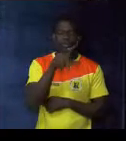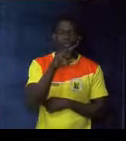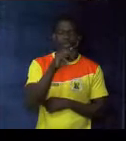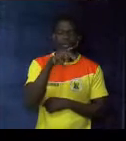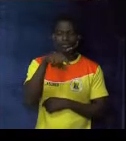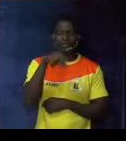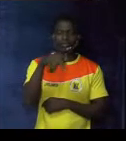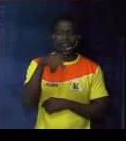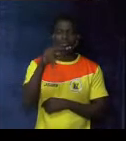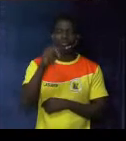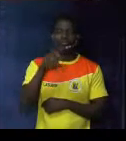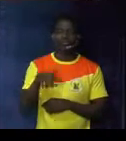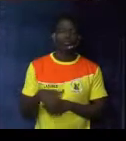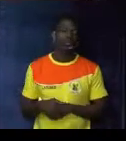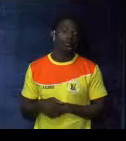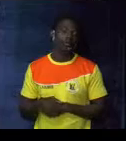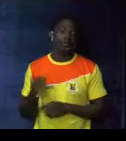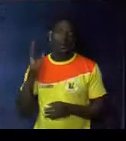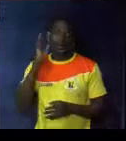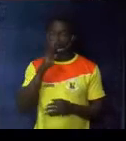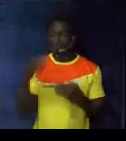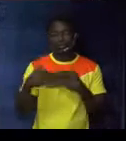that, and I'll be back for Magic Tuesday.